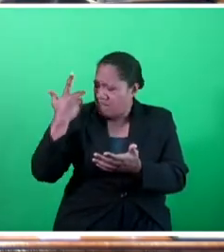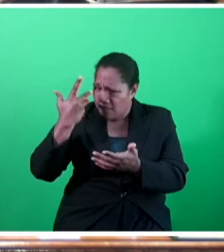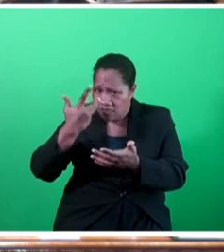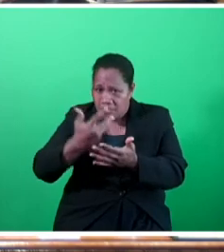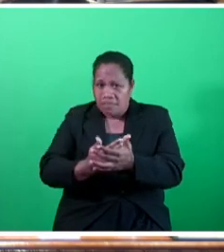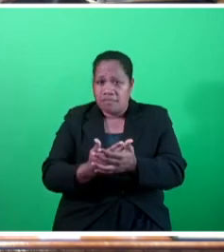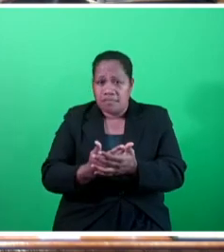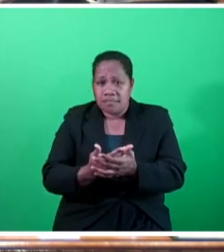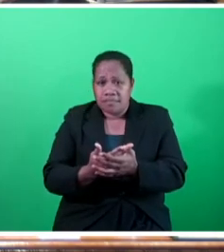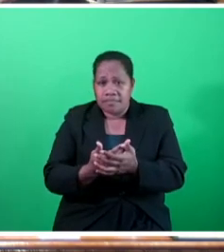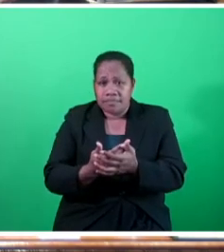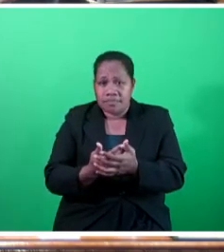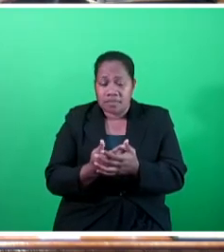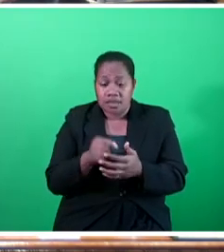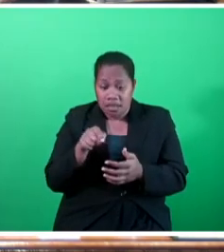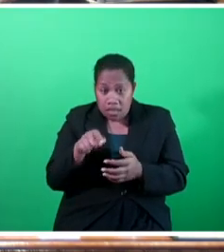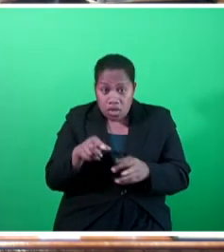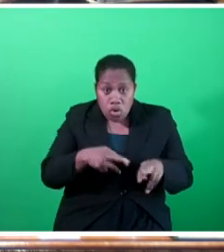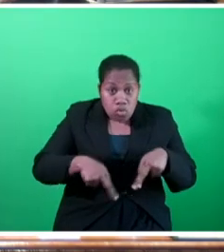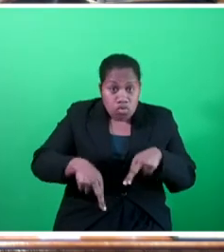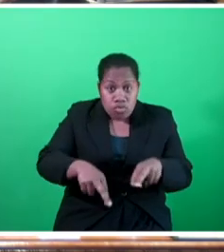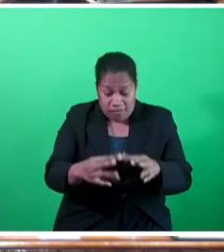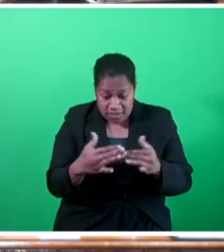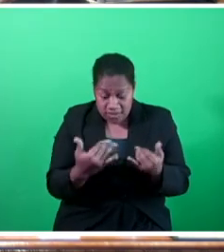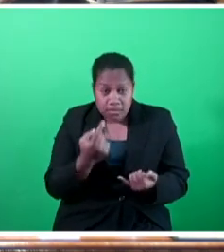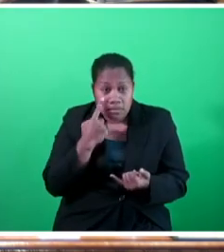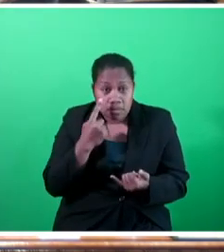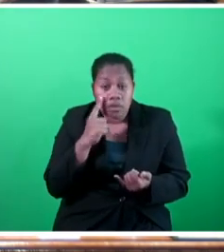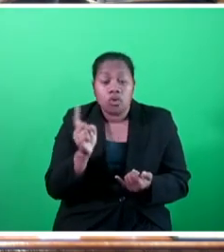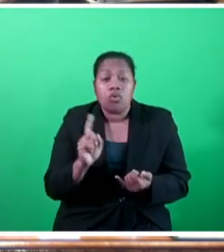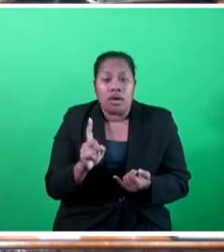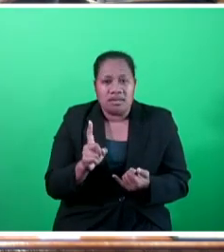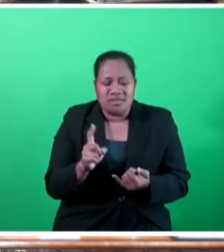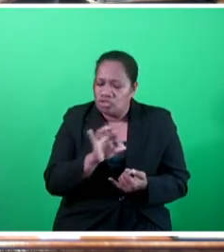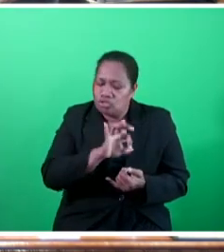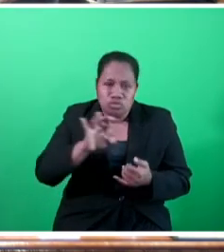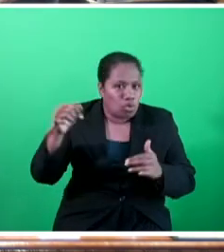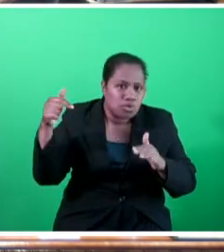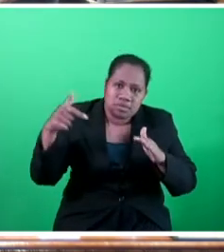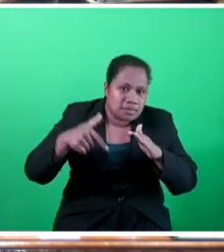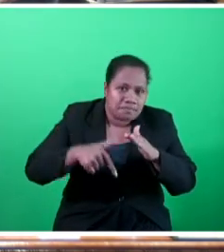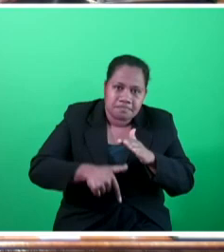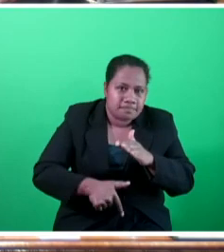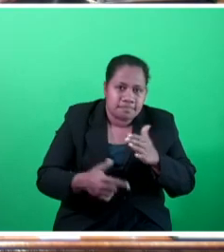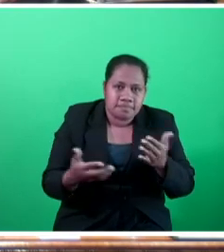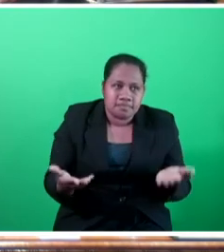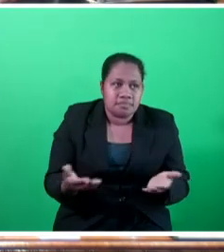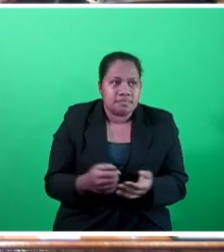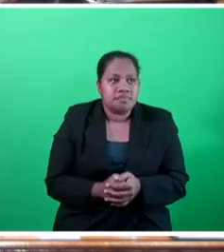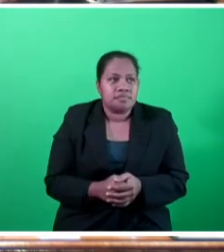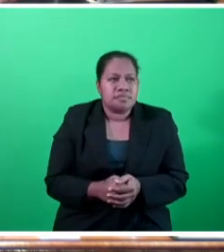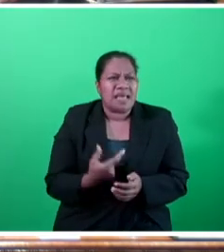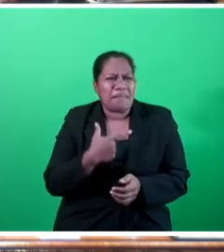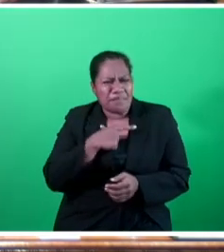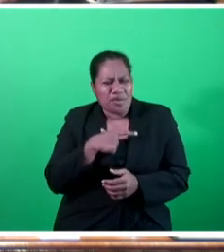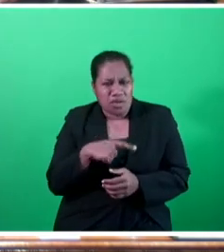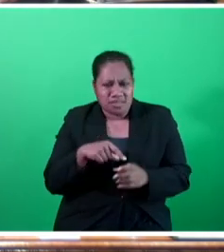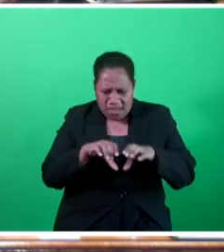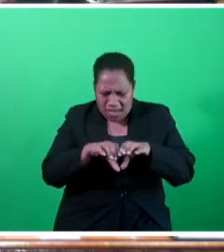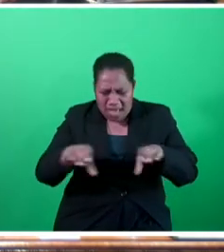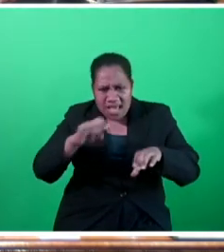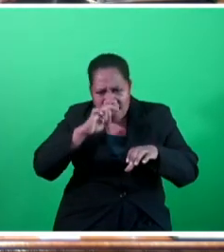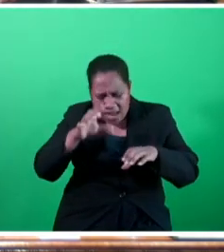siltation, those rivers are actually very, very shallow now. So apart from the fact that the cutters can no longer go up there, the